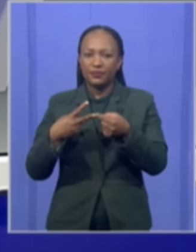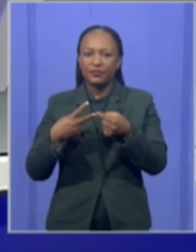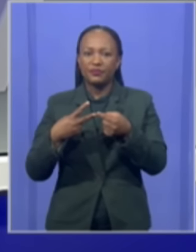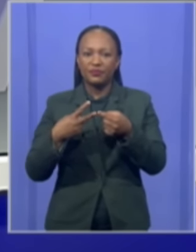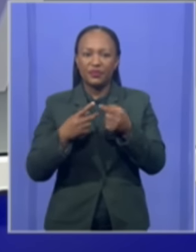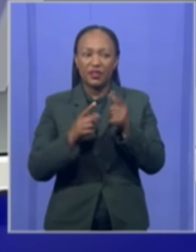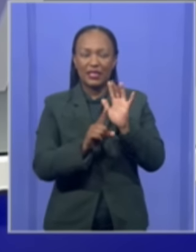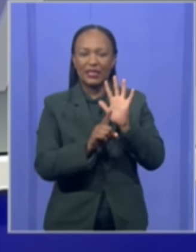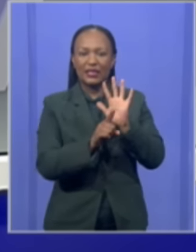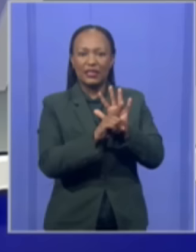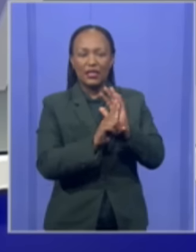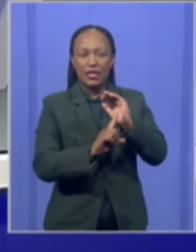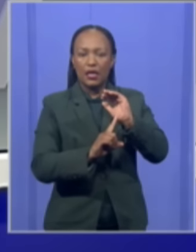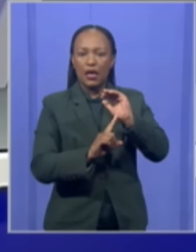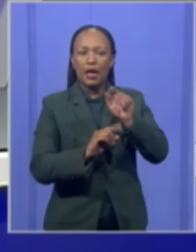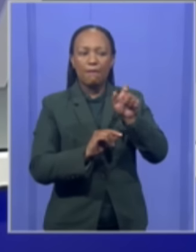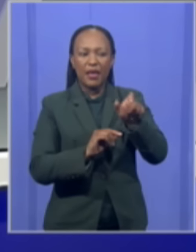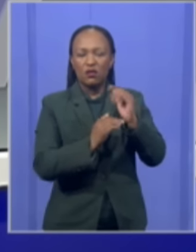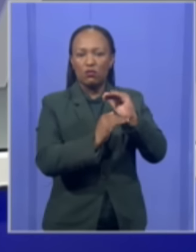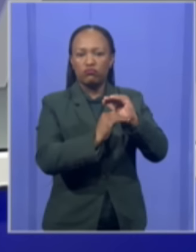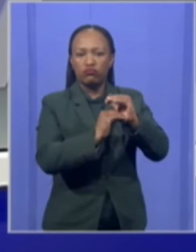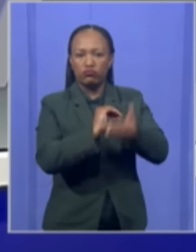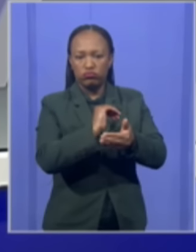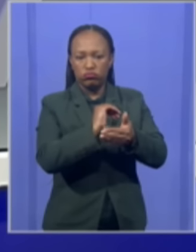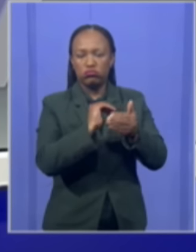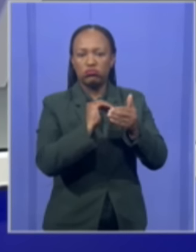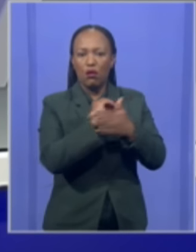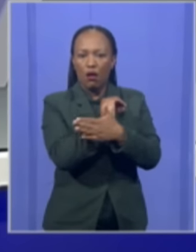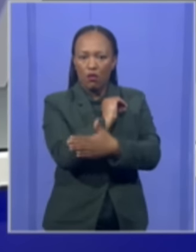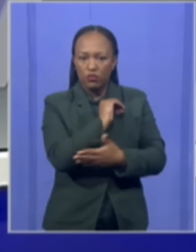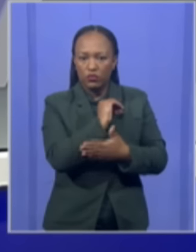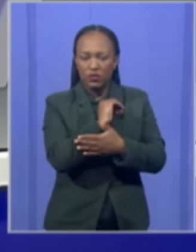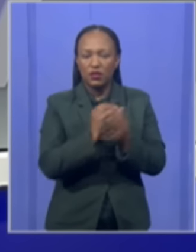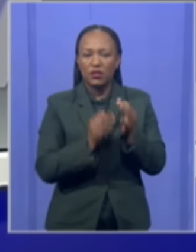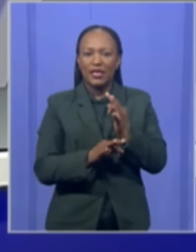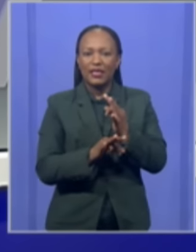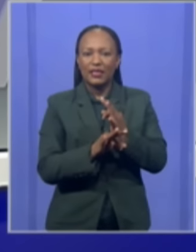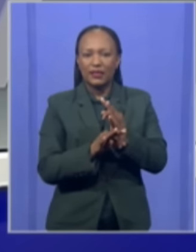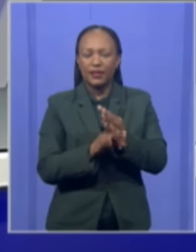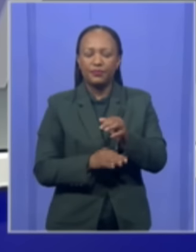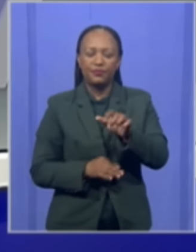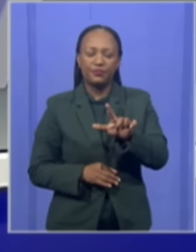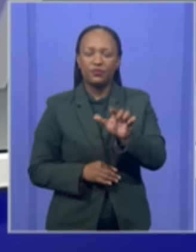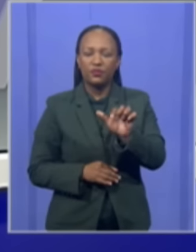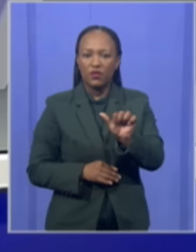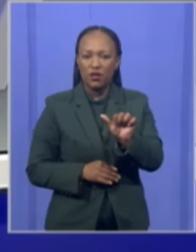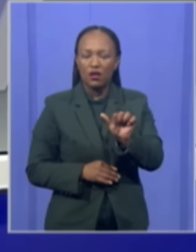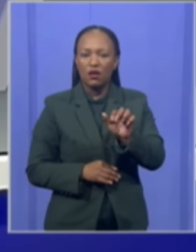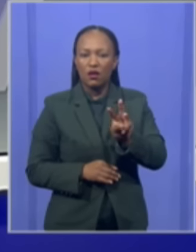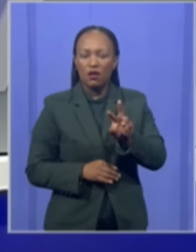motšhireletši wa setšhaba ka nako yeo tate Lawrence Moshwana ke gopola